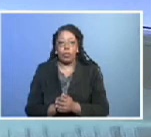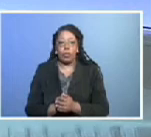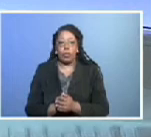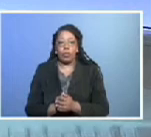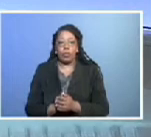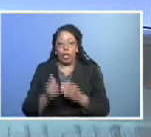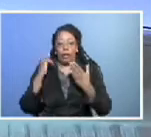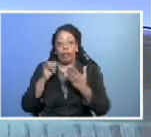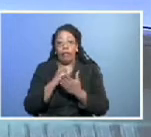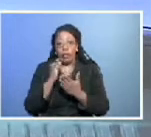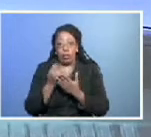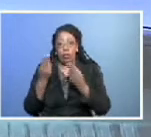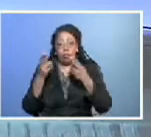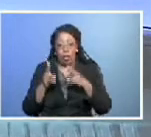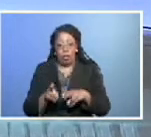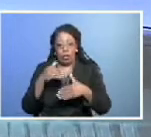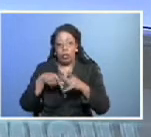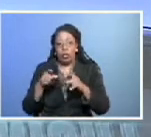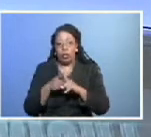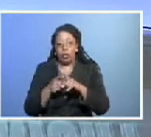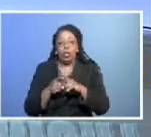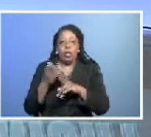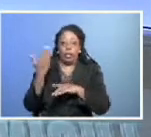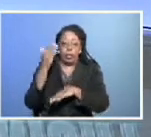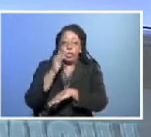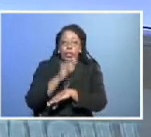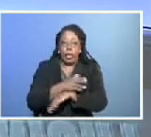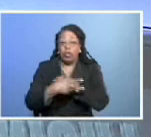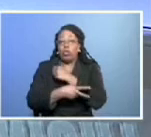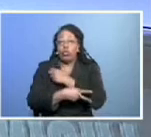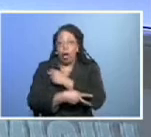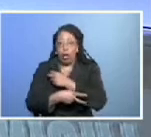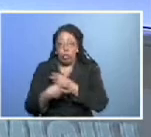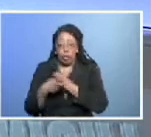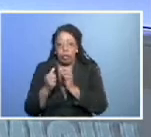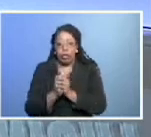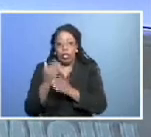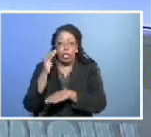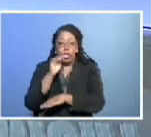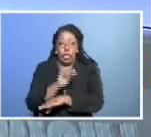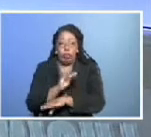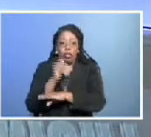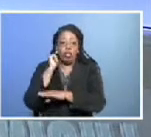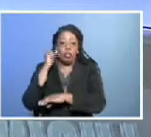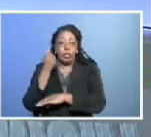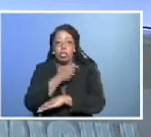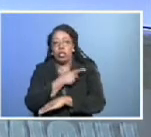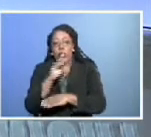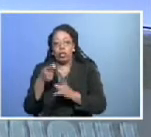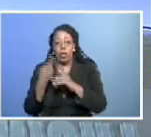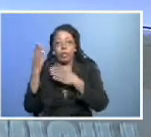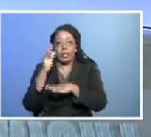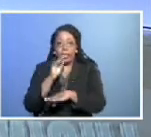Intense investigations underway into an overnight armed robbery. Good evening, I'm Jiminita Swain. Welcome to the Bahamas Tonight,